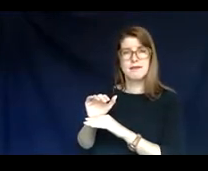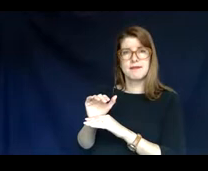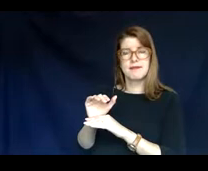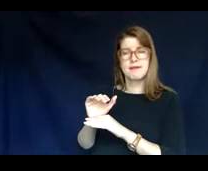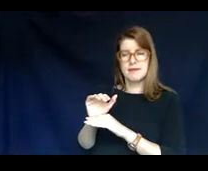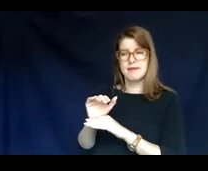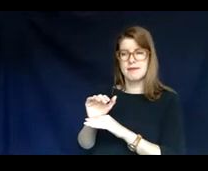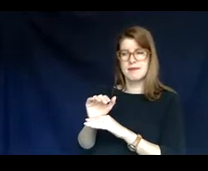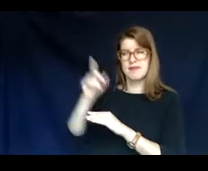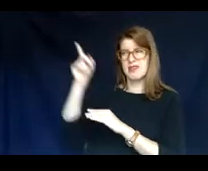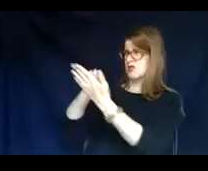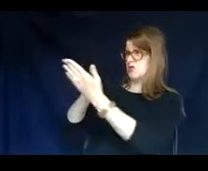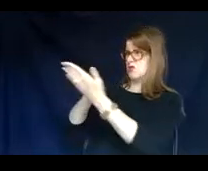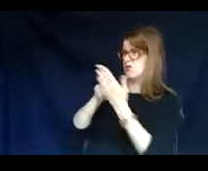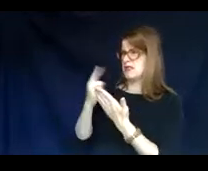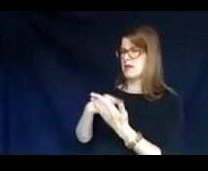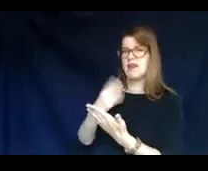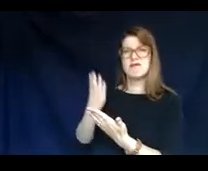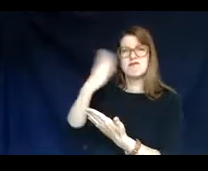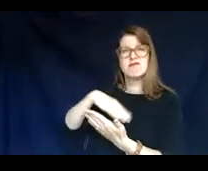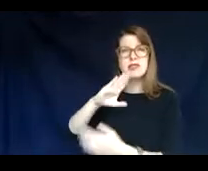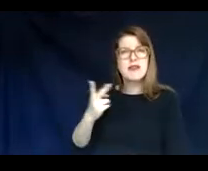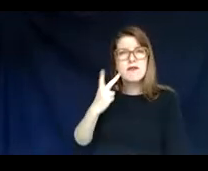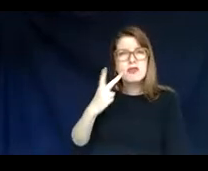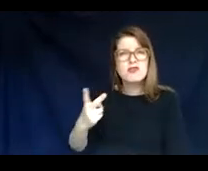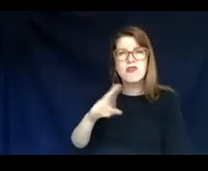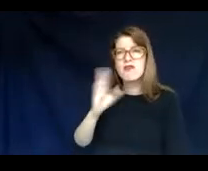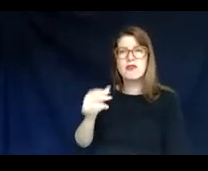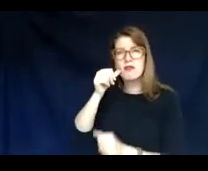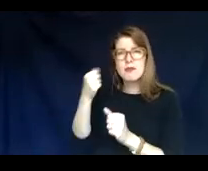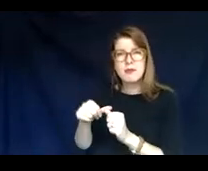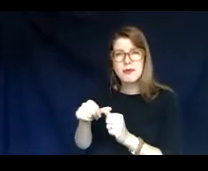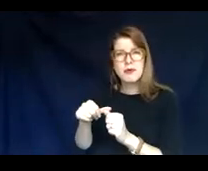And he showed me something I never saw or remembered.